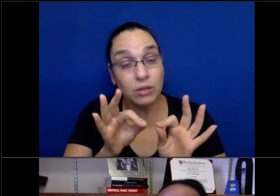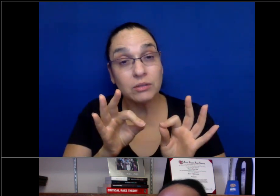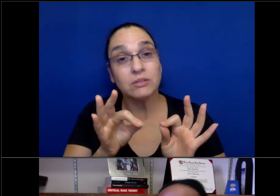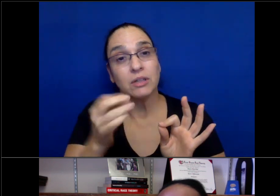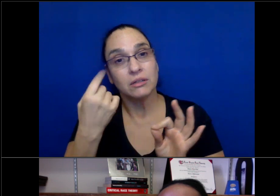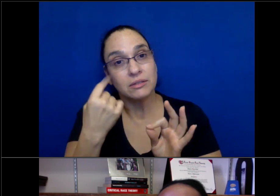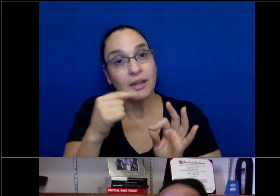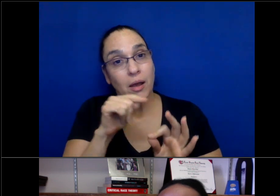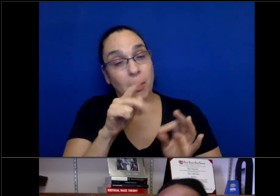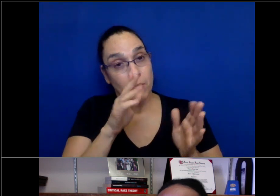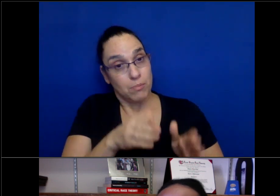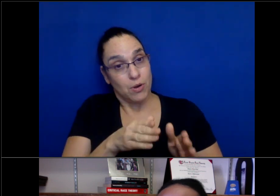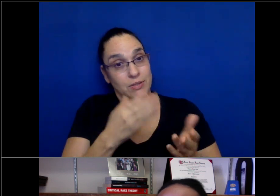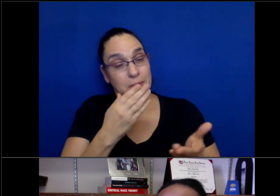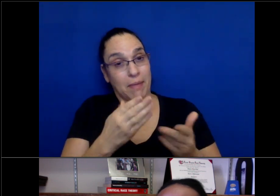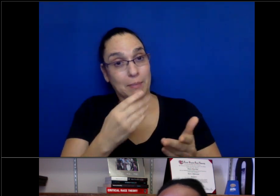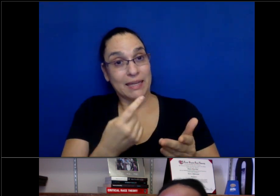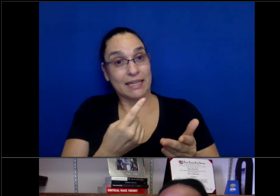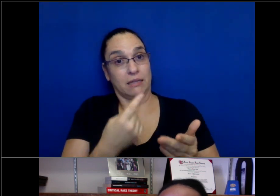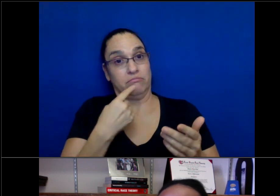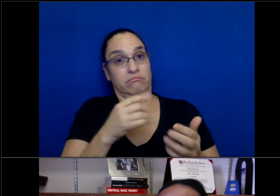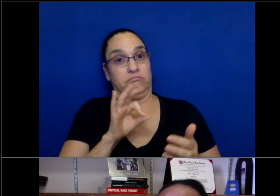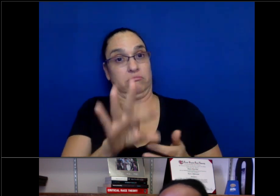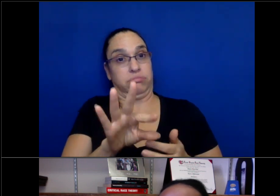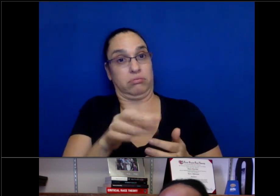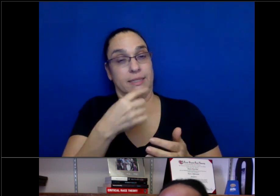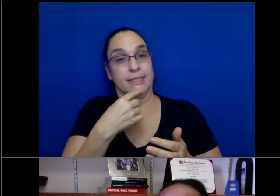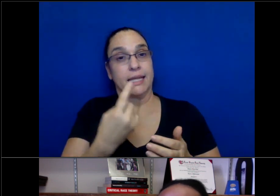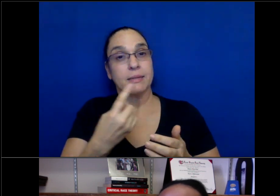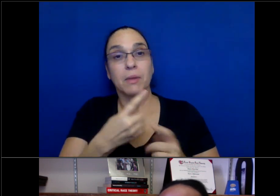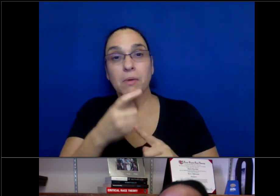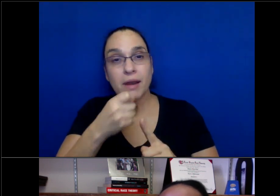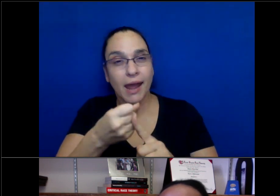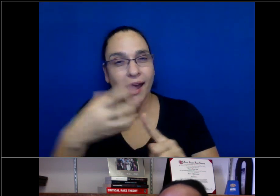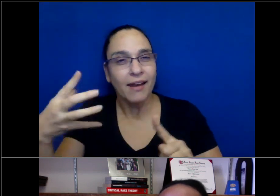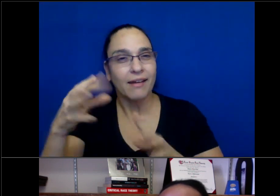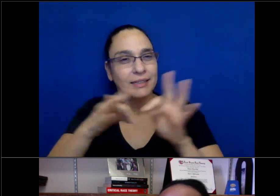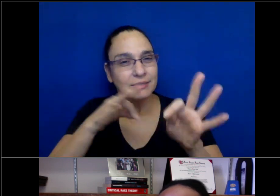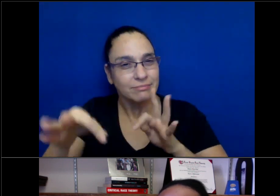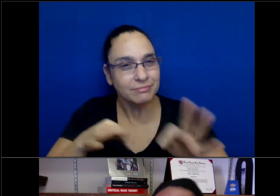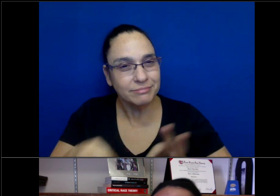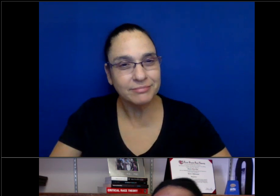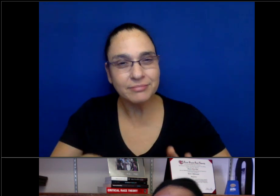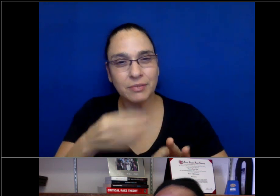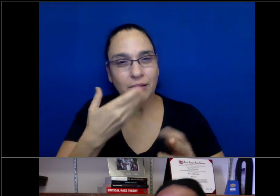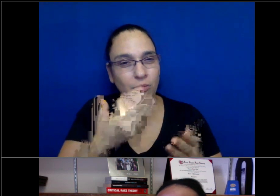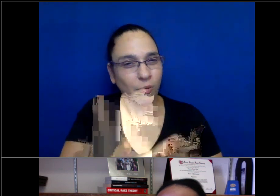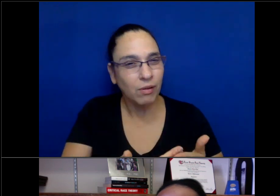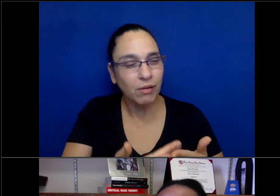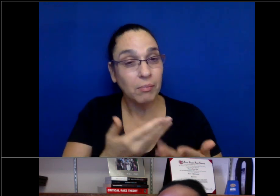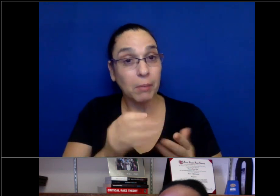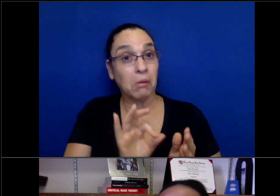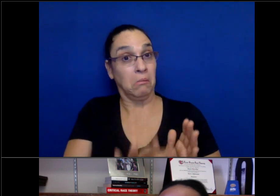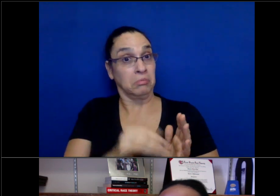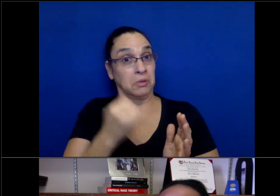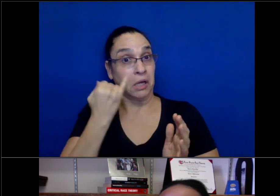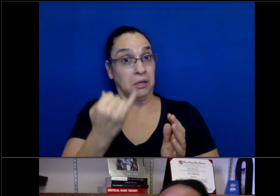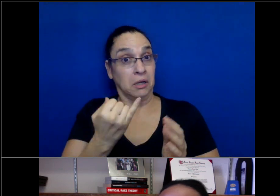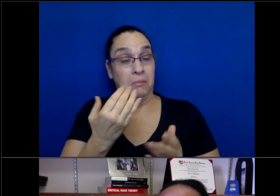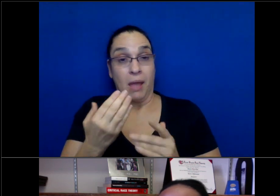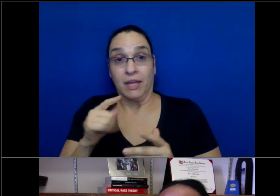it's just a offhand comment. It's important to acknowledge that, but sometimes it takes a lot more